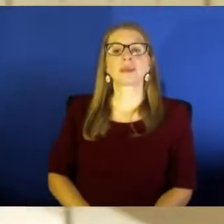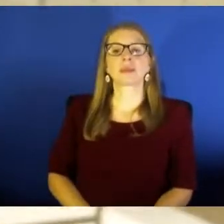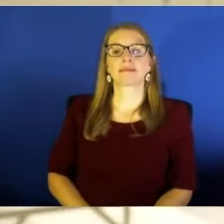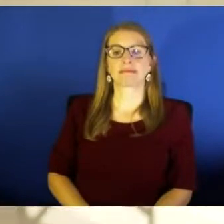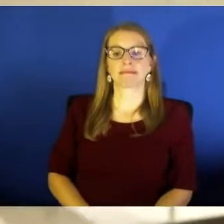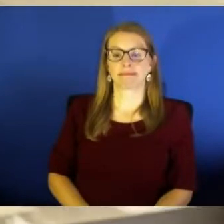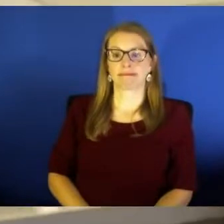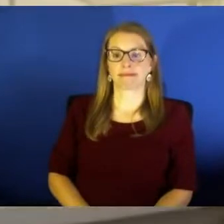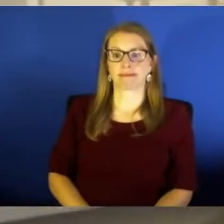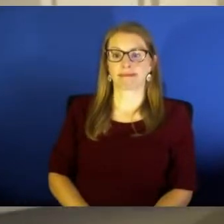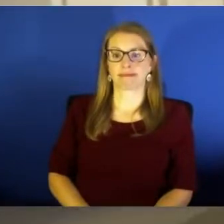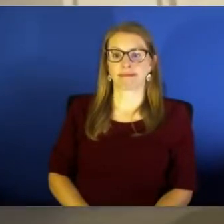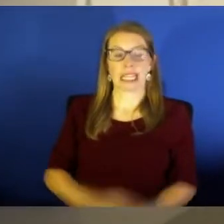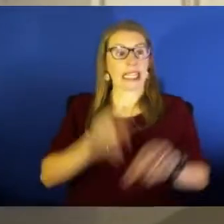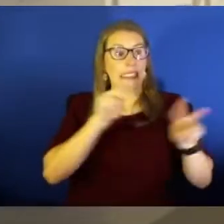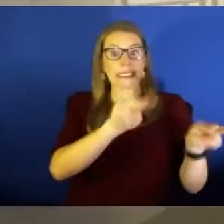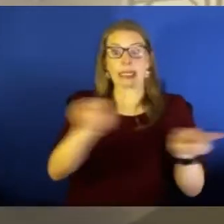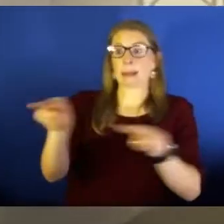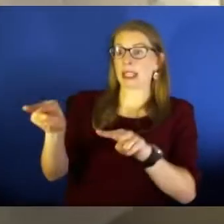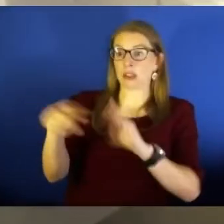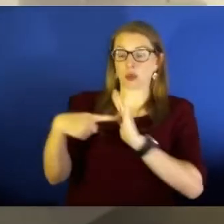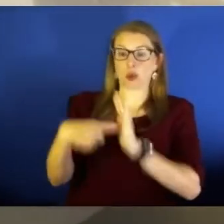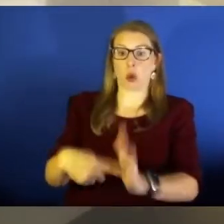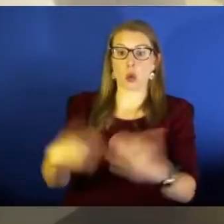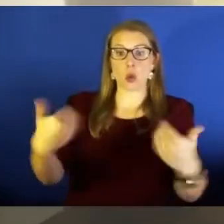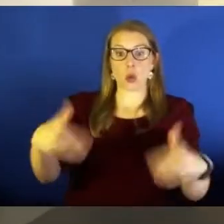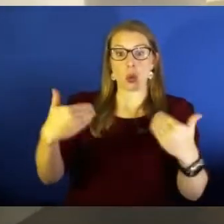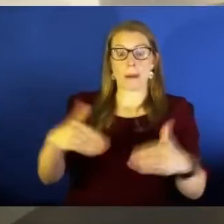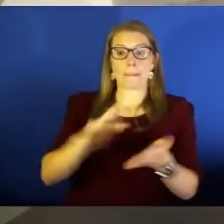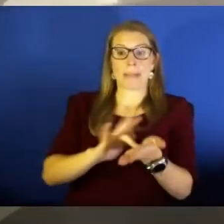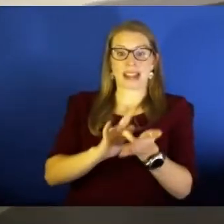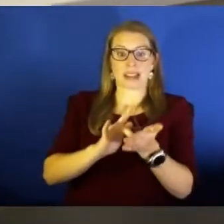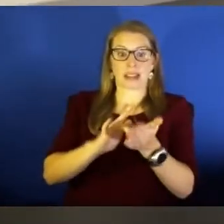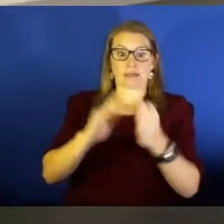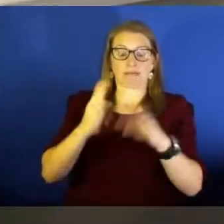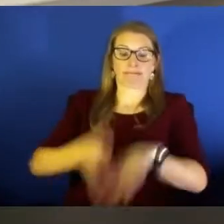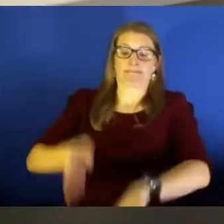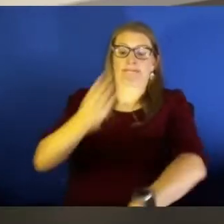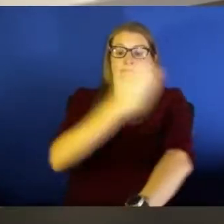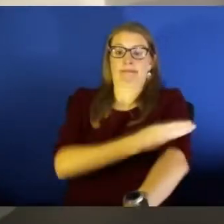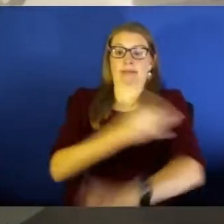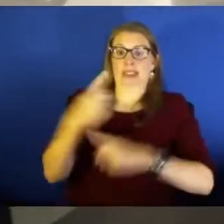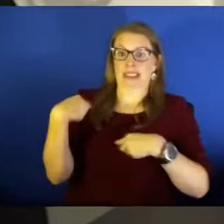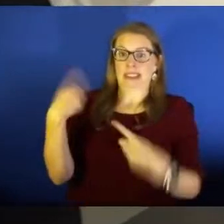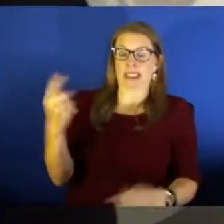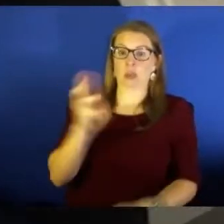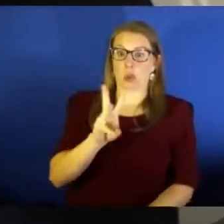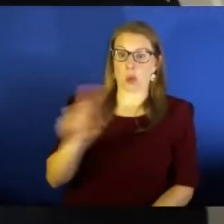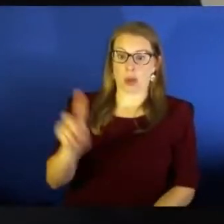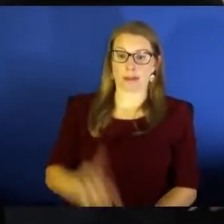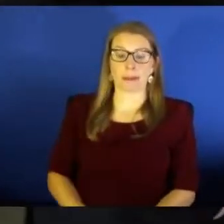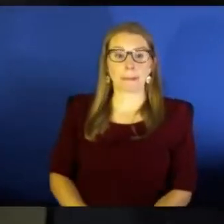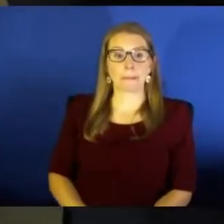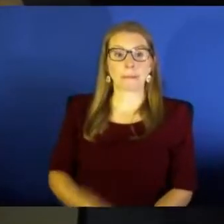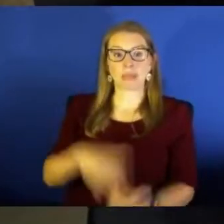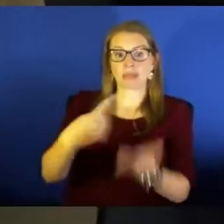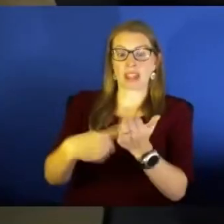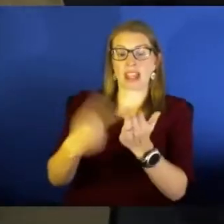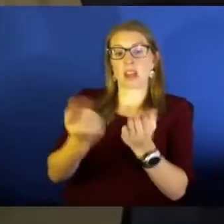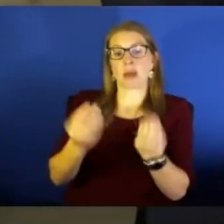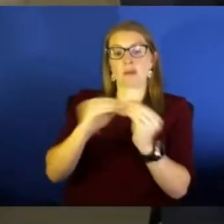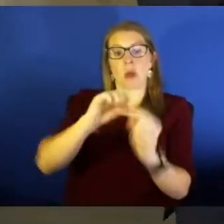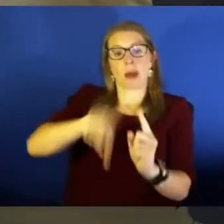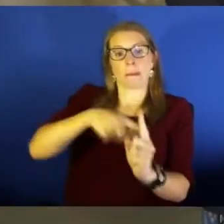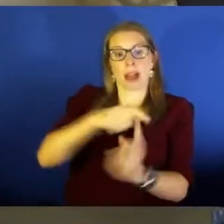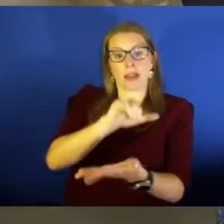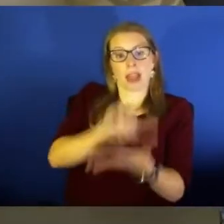really shows us how far medicine has come since World War I. And joining us to talk a little bit more about that and to kind of help walk us through